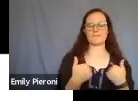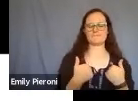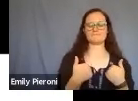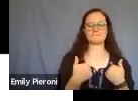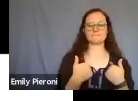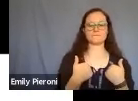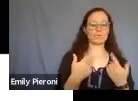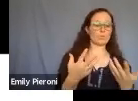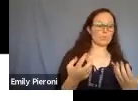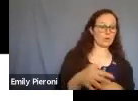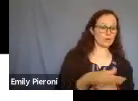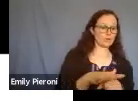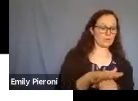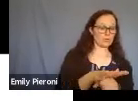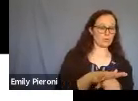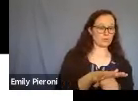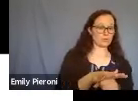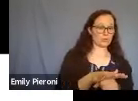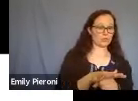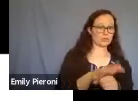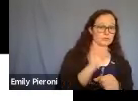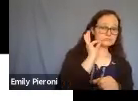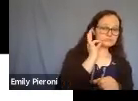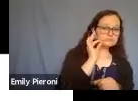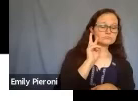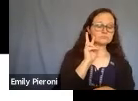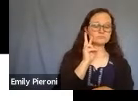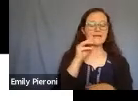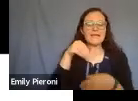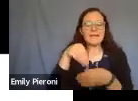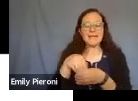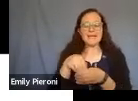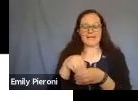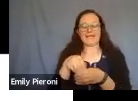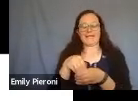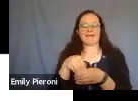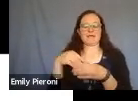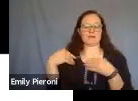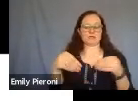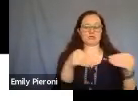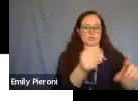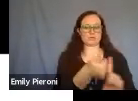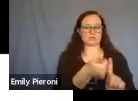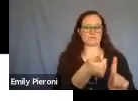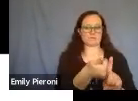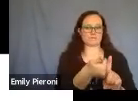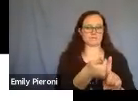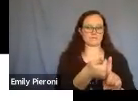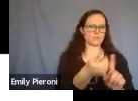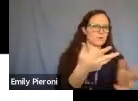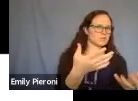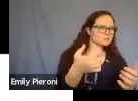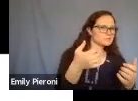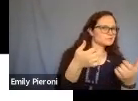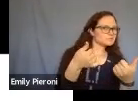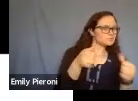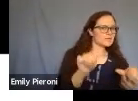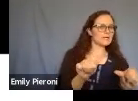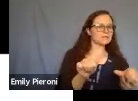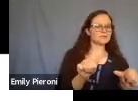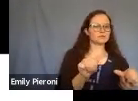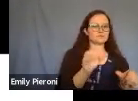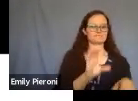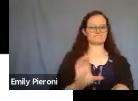local produce within their markets, and that's a source that we're going to try to put a majority of our